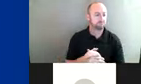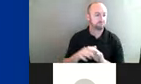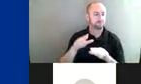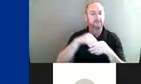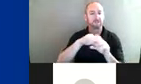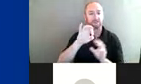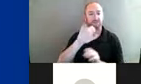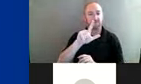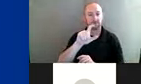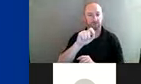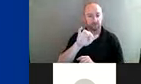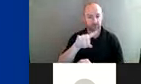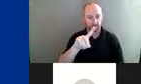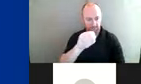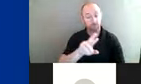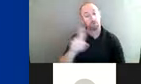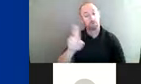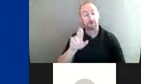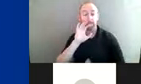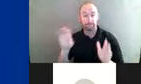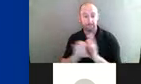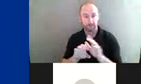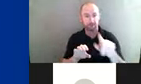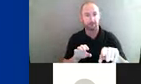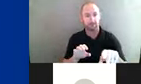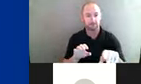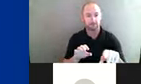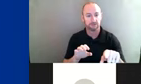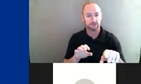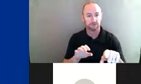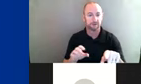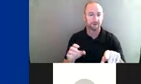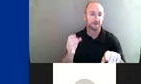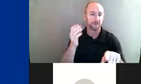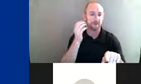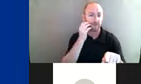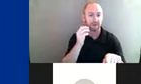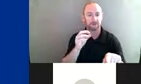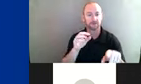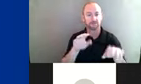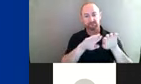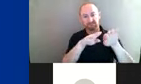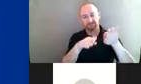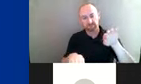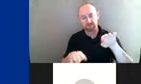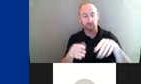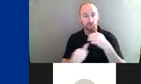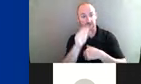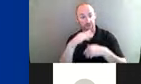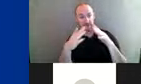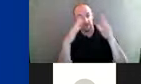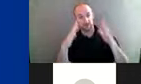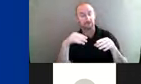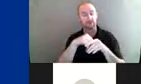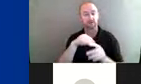County. The photo on the right is the headscarp of a thicker rotational slump that is threatening this home in Floyd